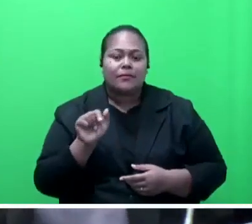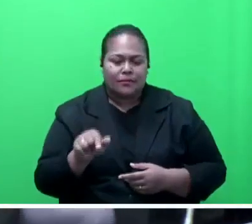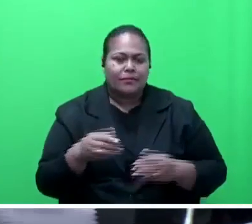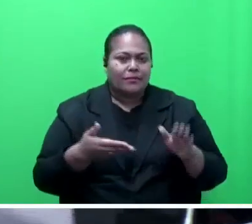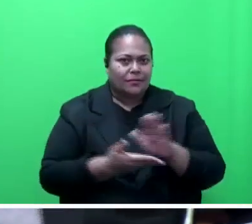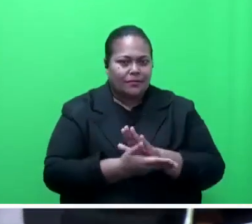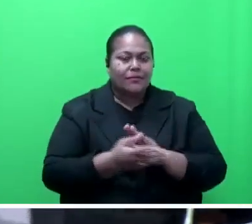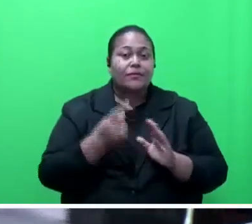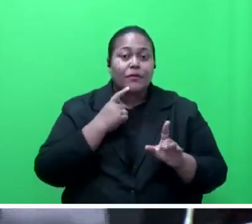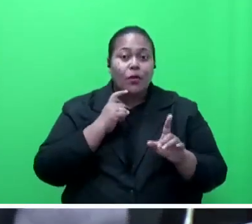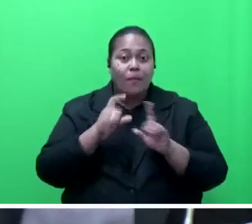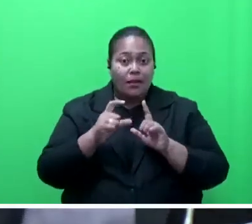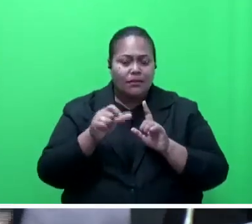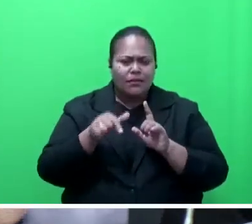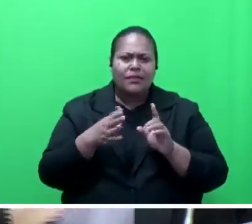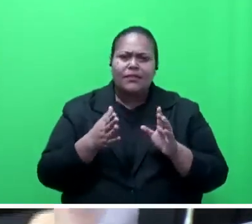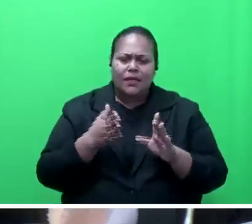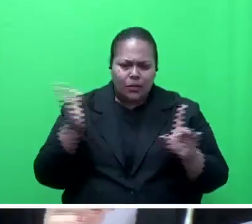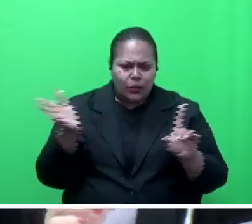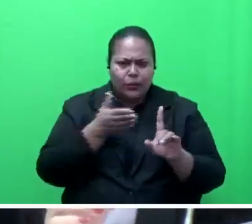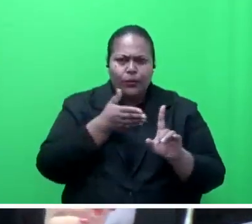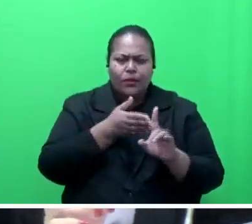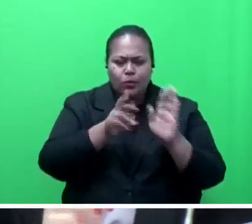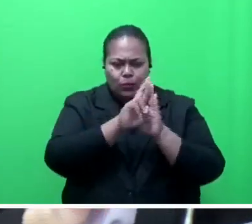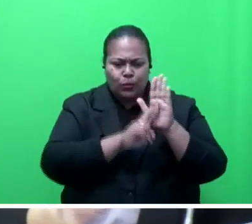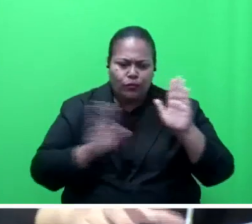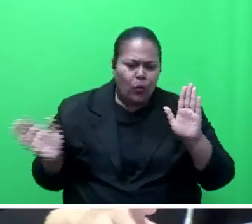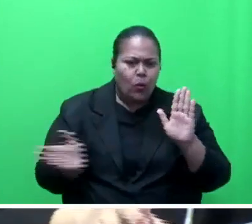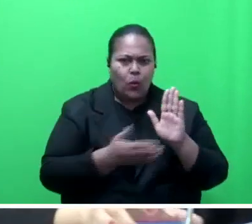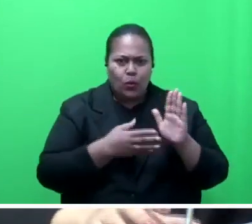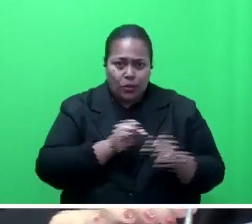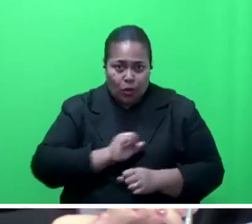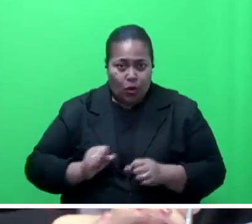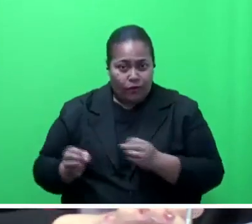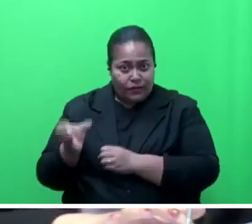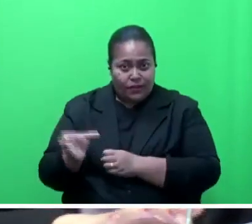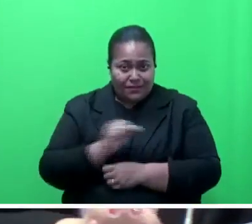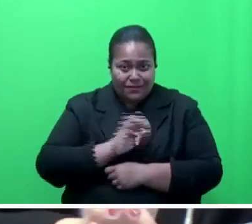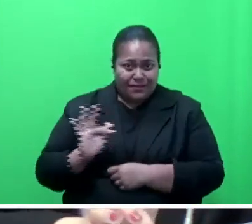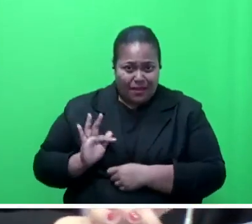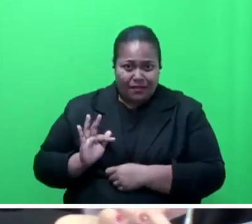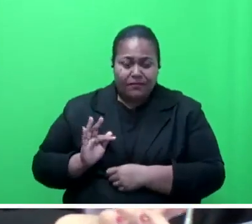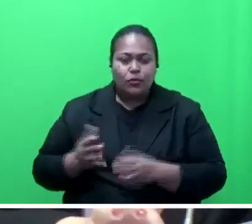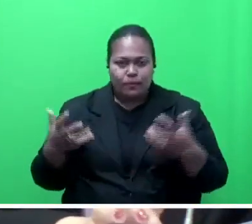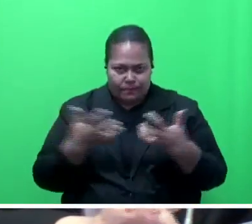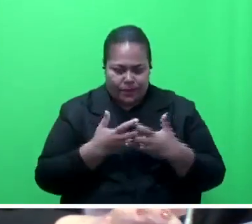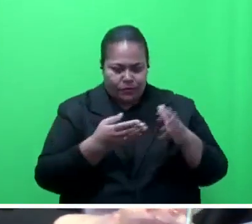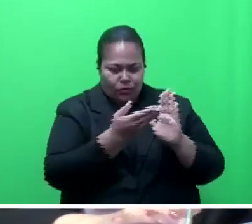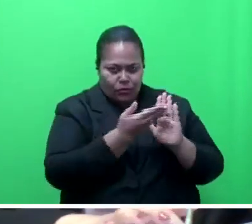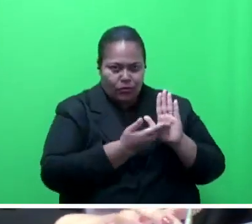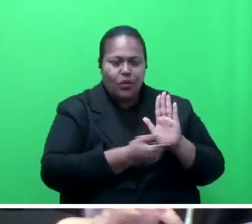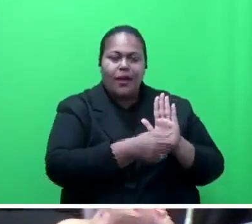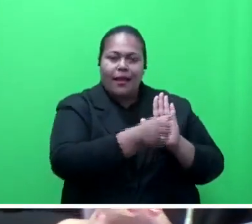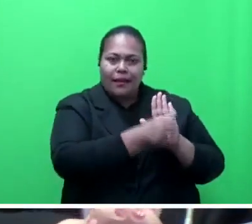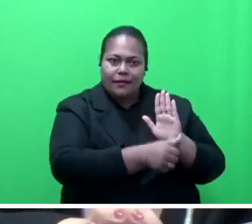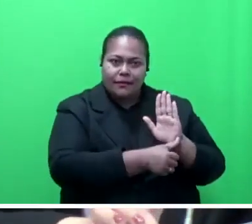and command and direction of all officers of the Corrections Service in accordance with the provision of this Act. B,